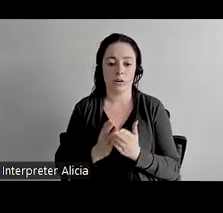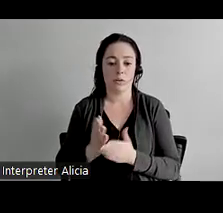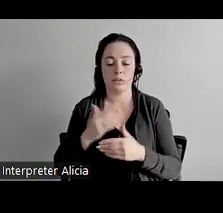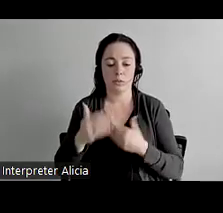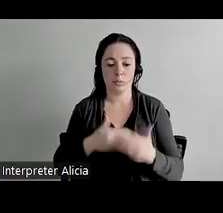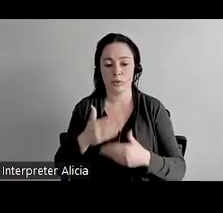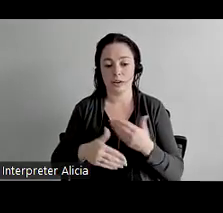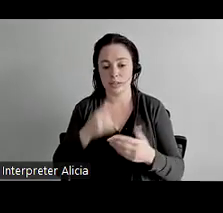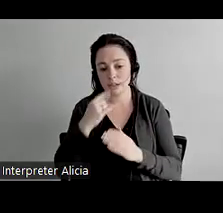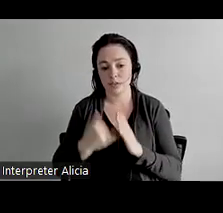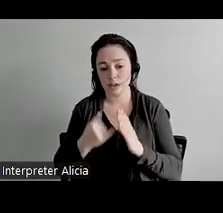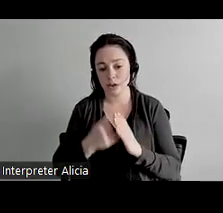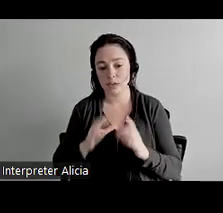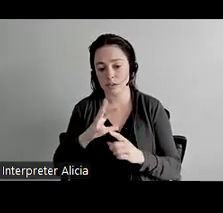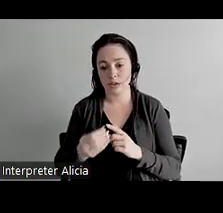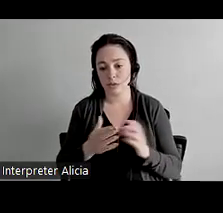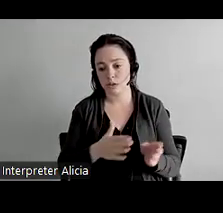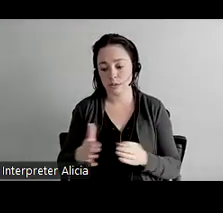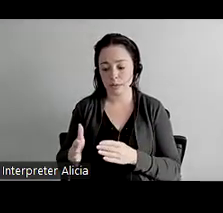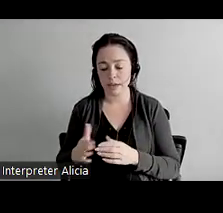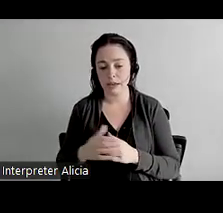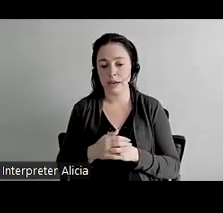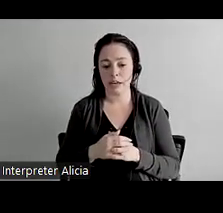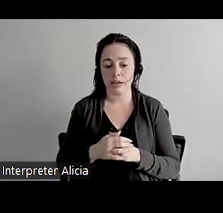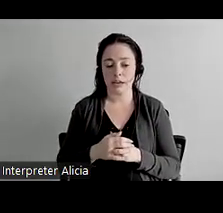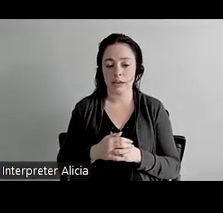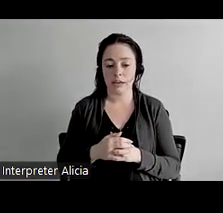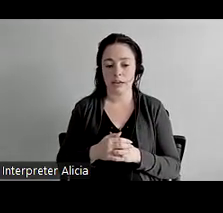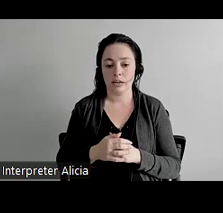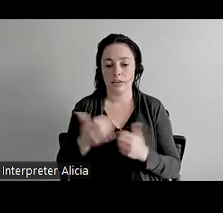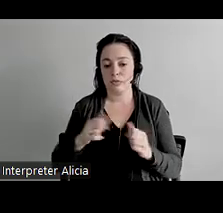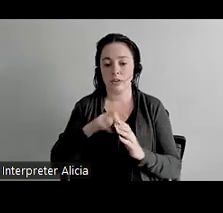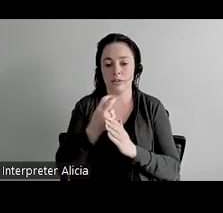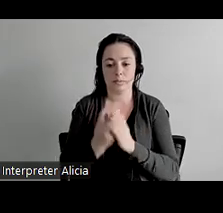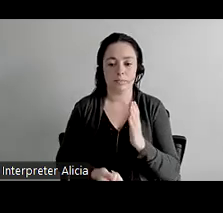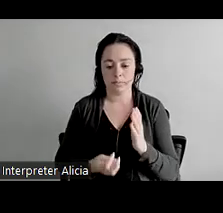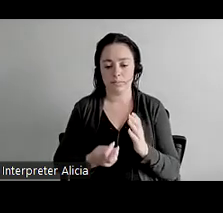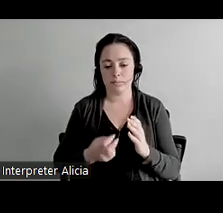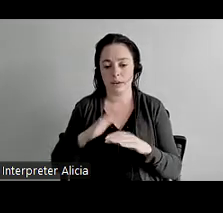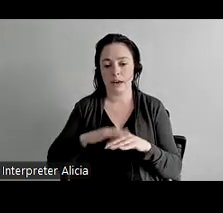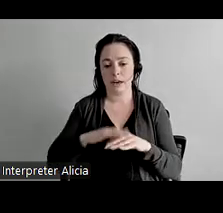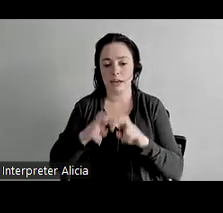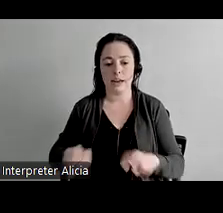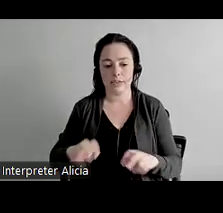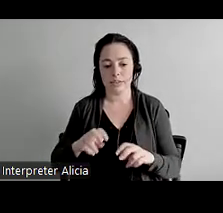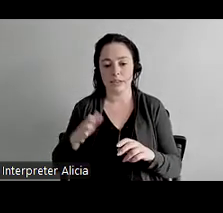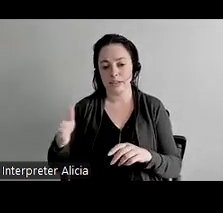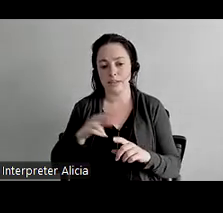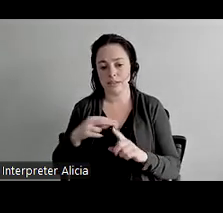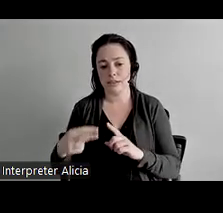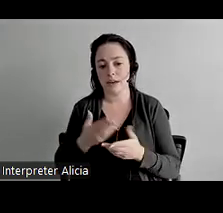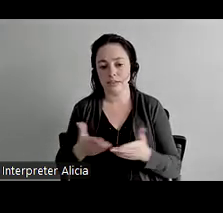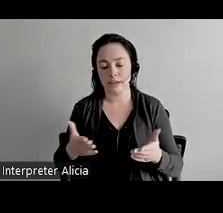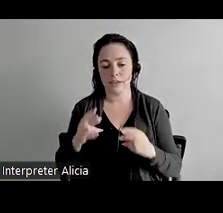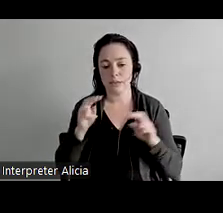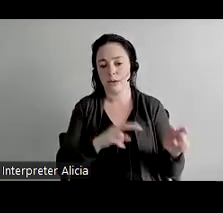Culture Plan to do a little bit of a deeper dive and kind of on the analysis side of things. Like, you can take a look at that map and kind of